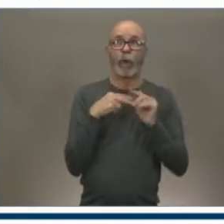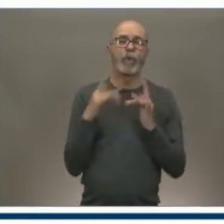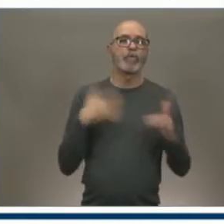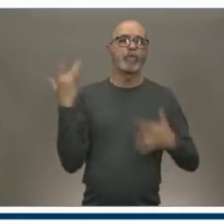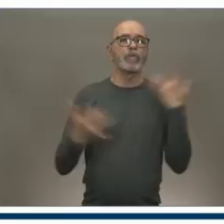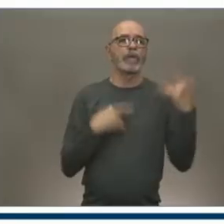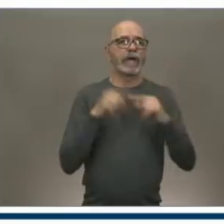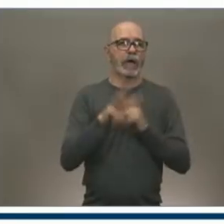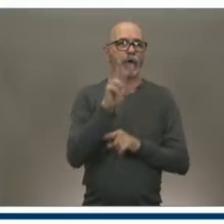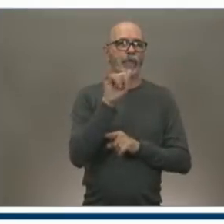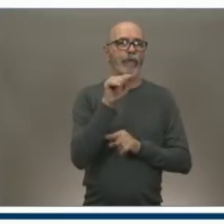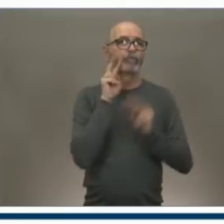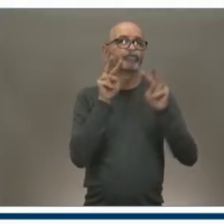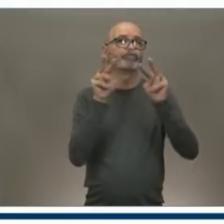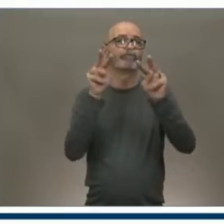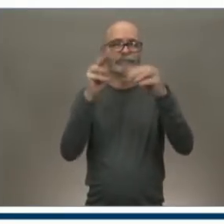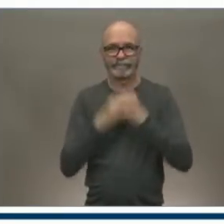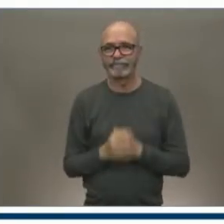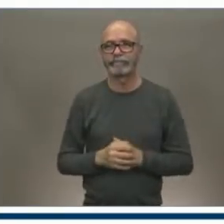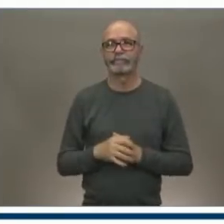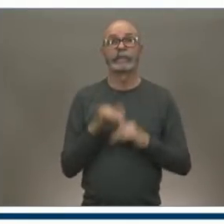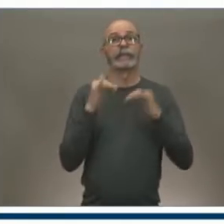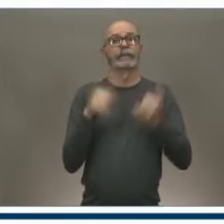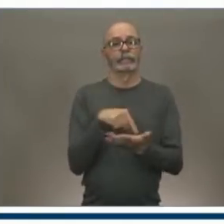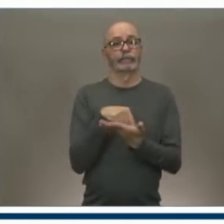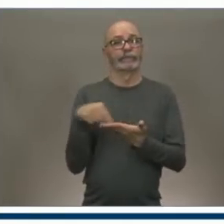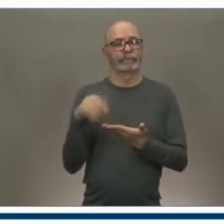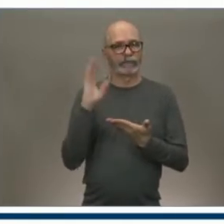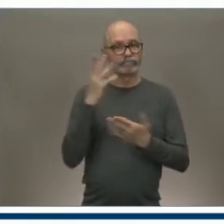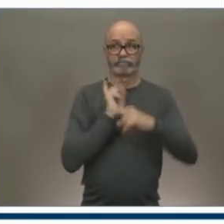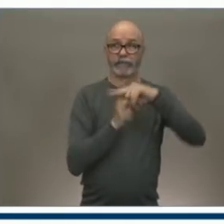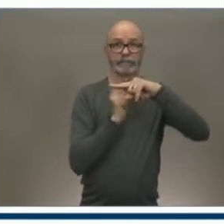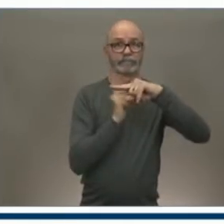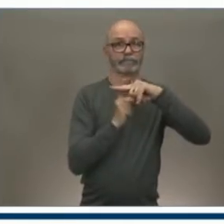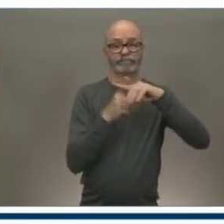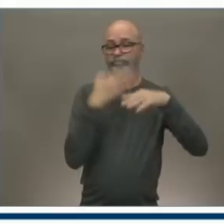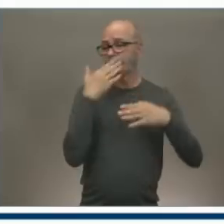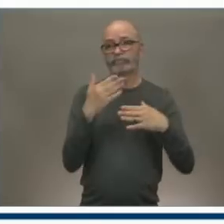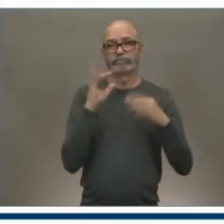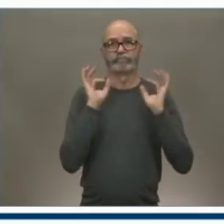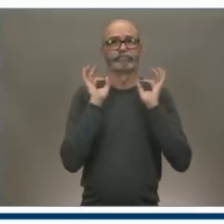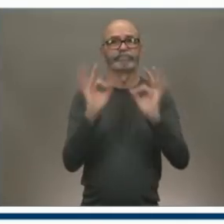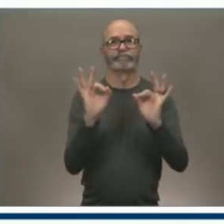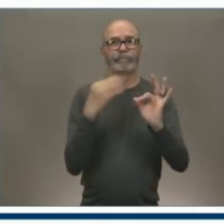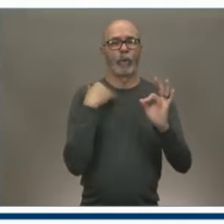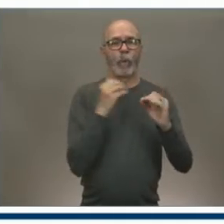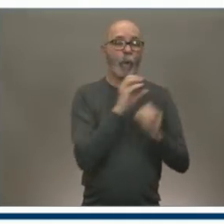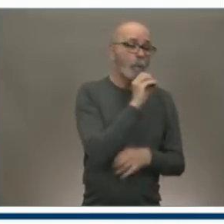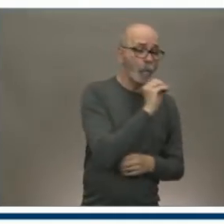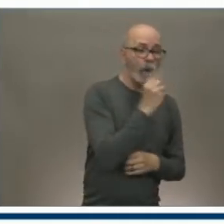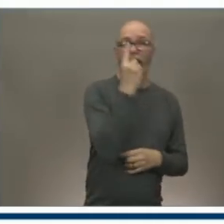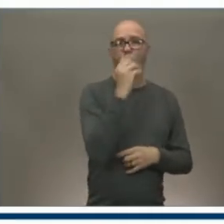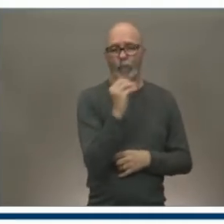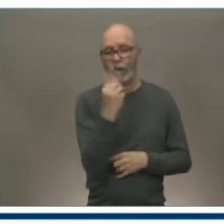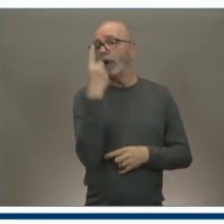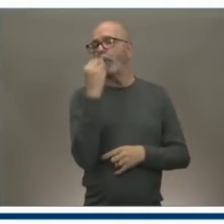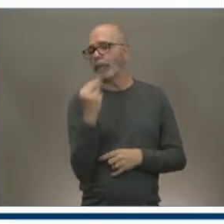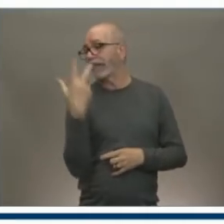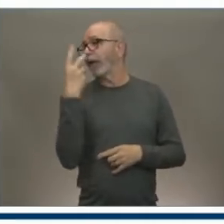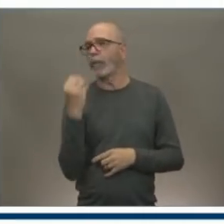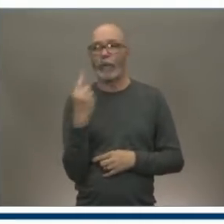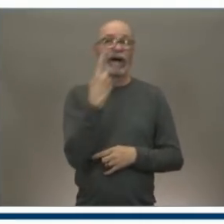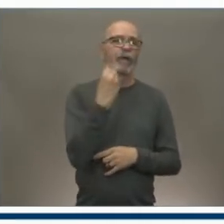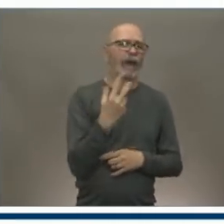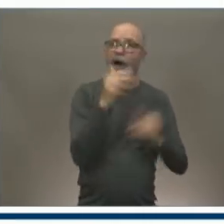week. Since our last press conference, we've seen cases range from 0 to 1 to 3 cases. This is good